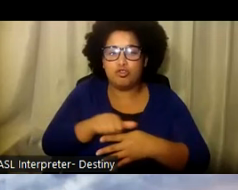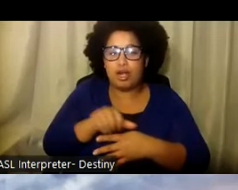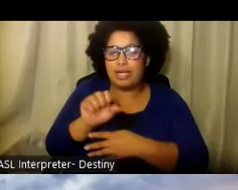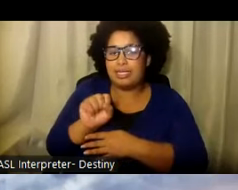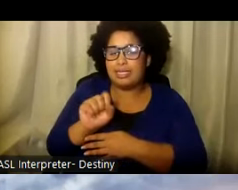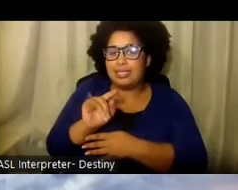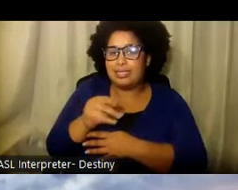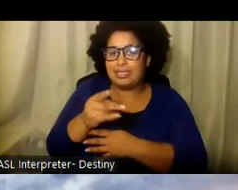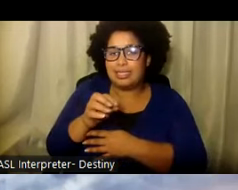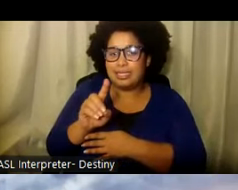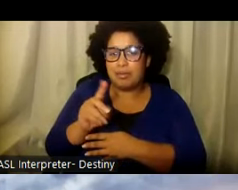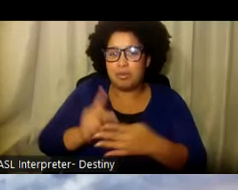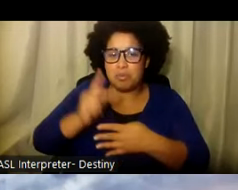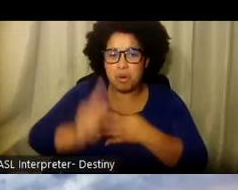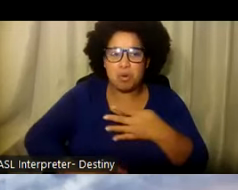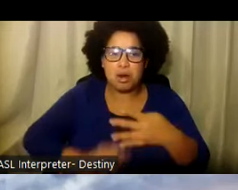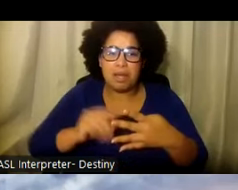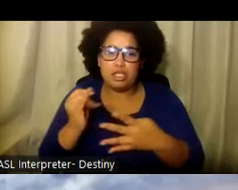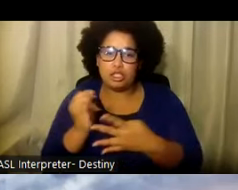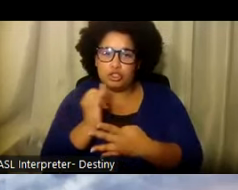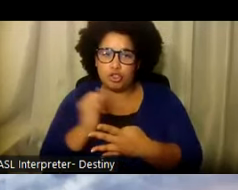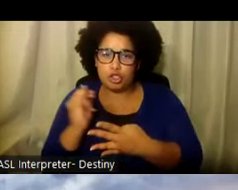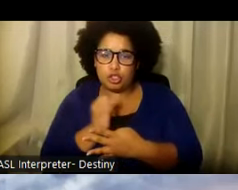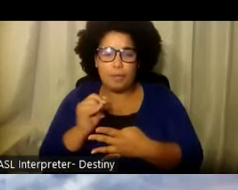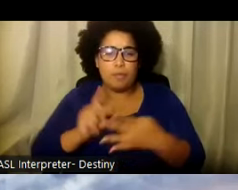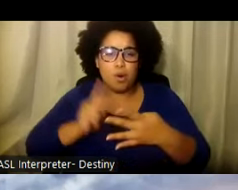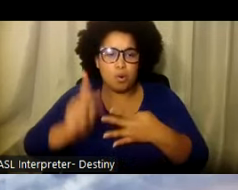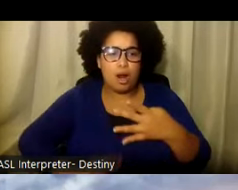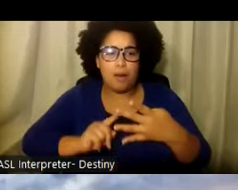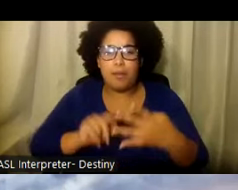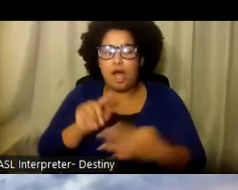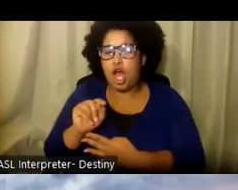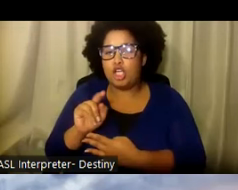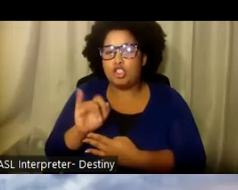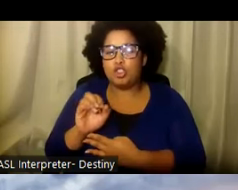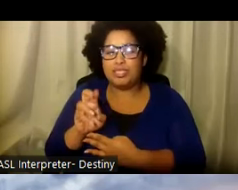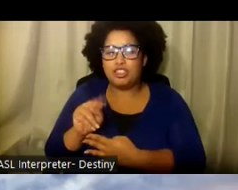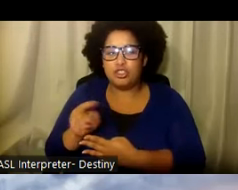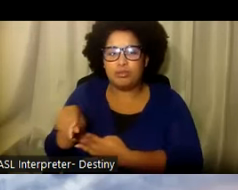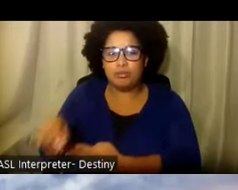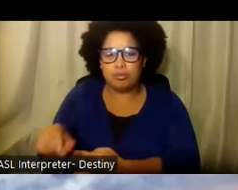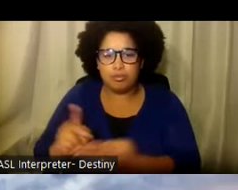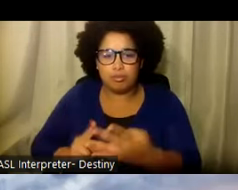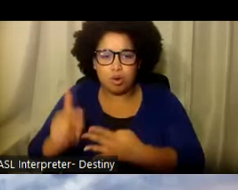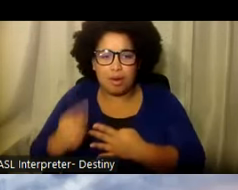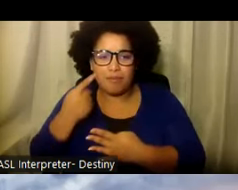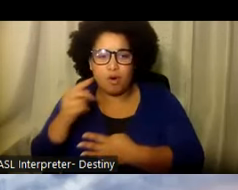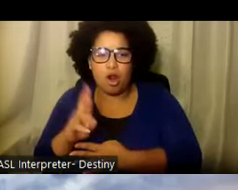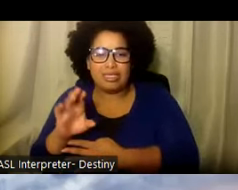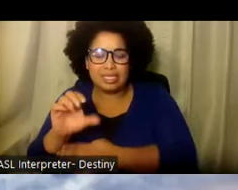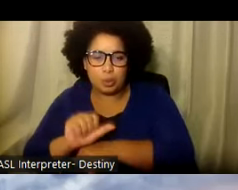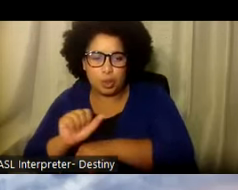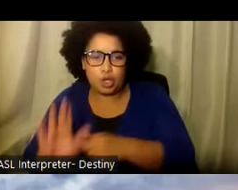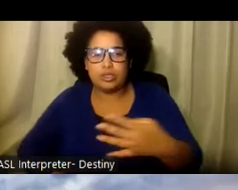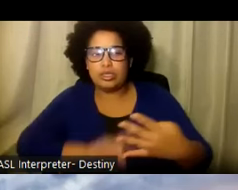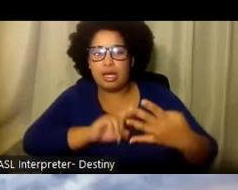program, DSP internship program, tuition reimbursement program for regional center employees, and the